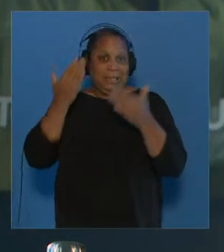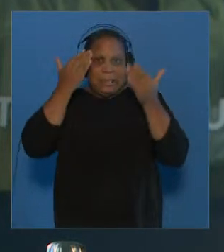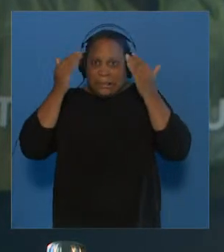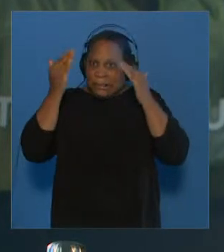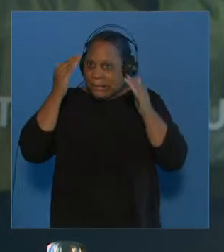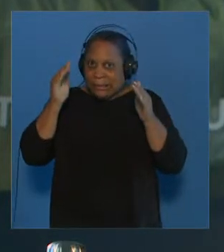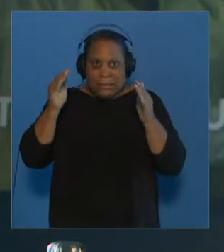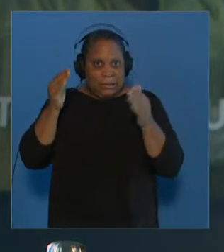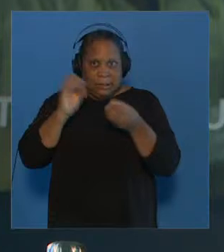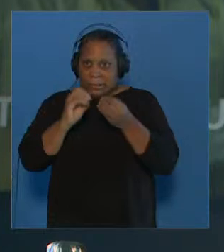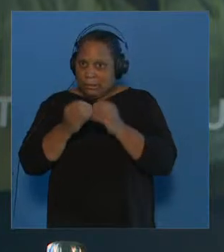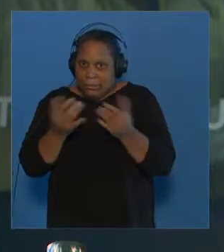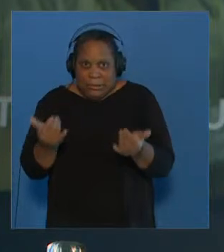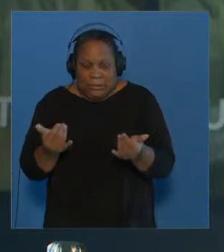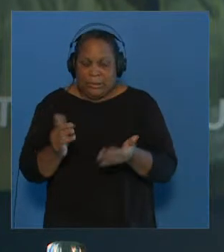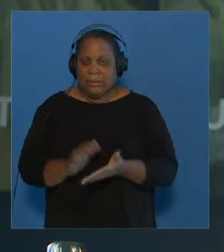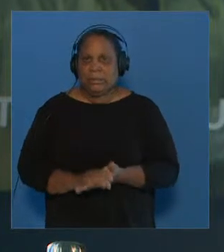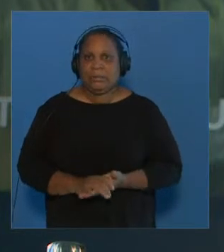numbers offhand.